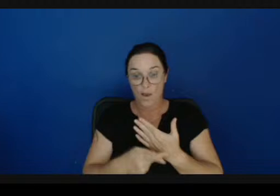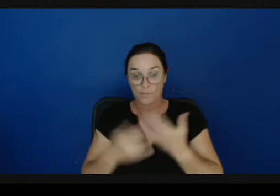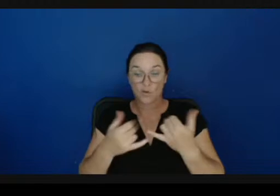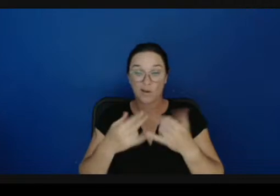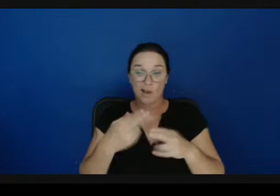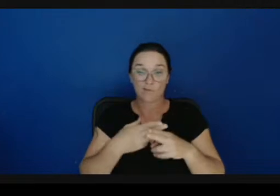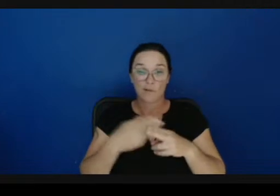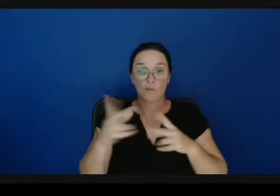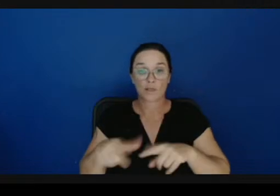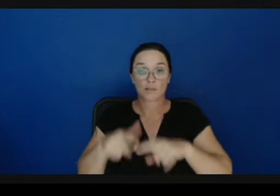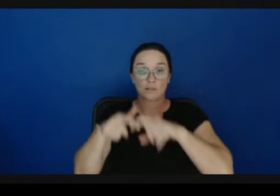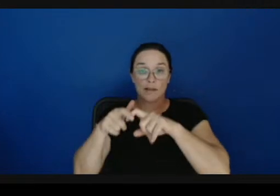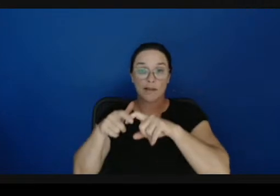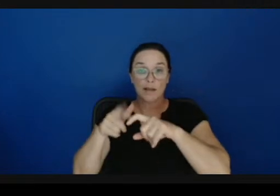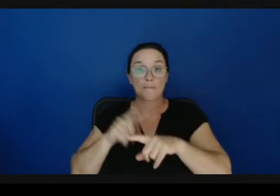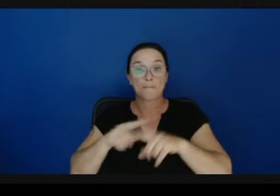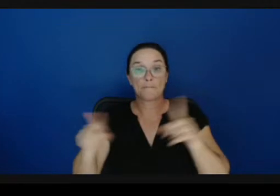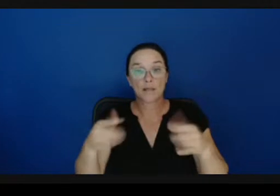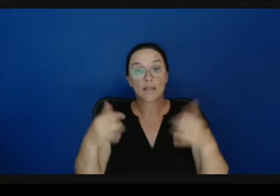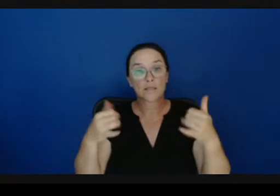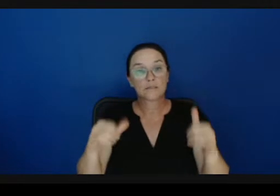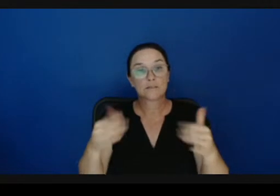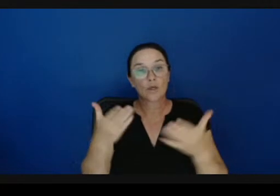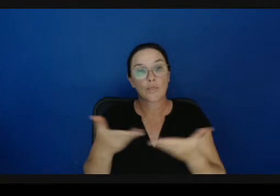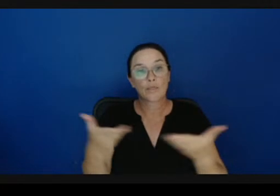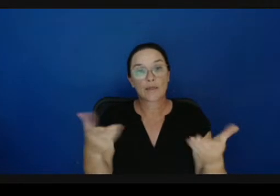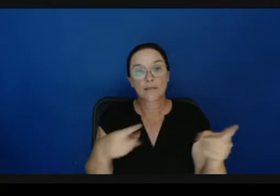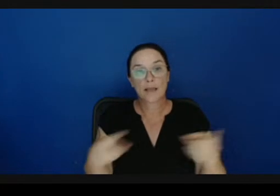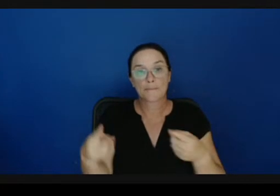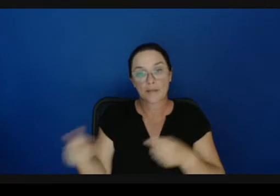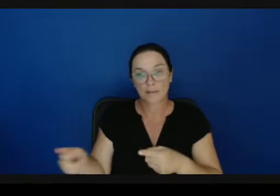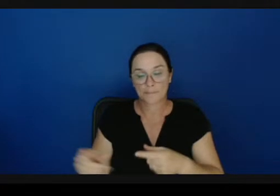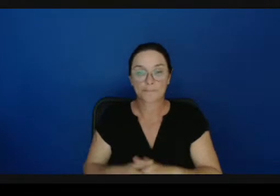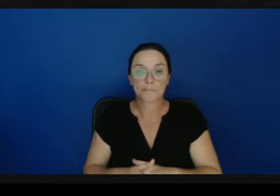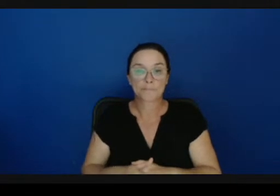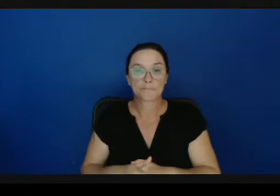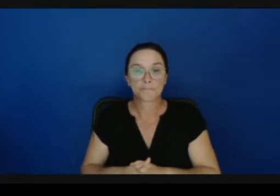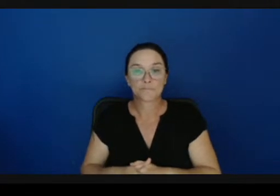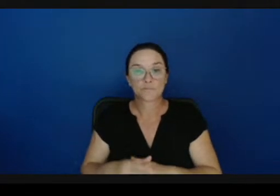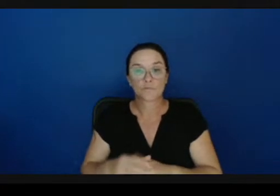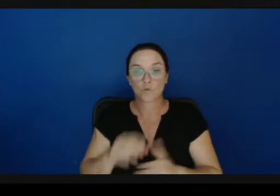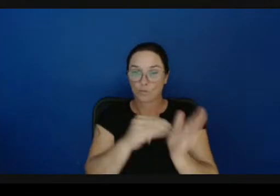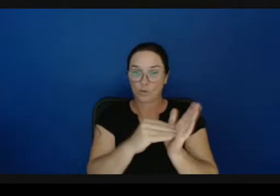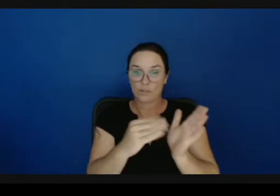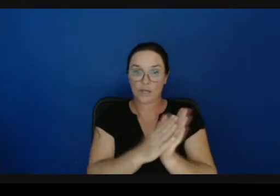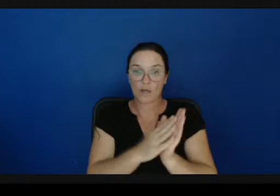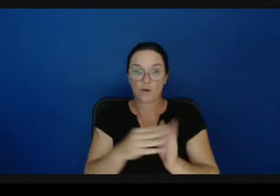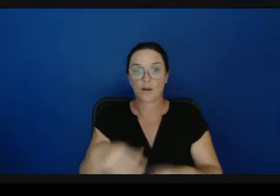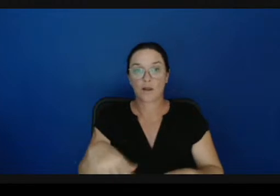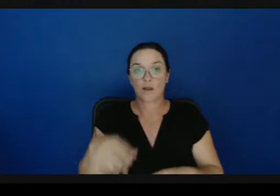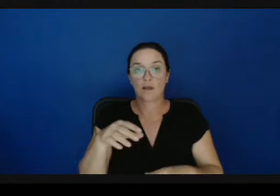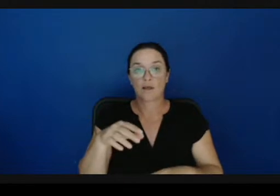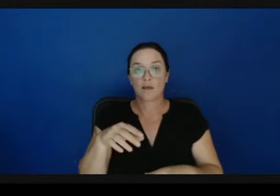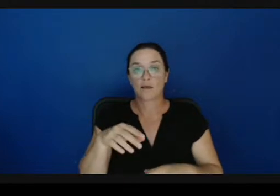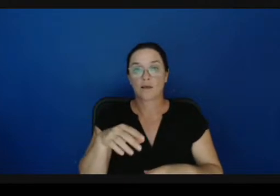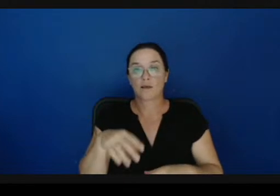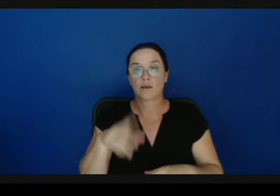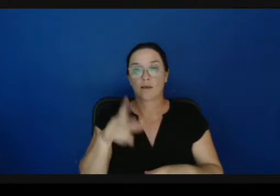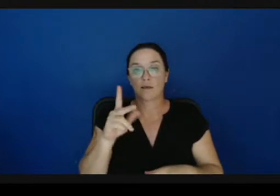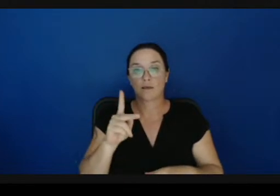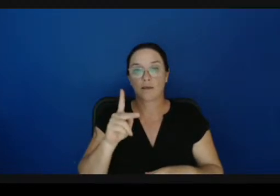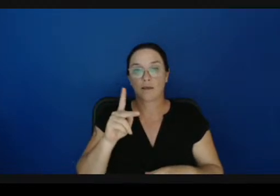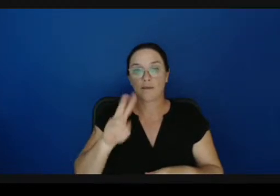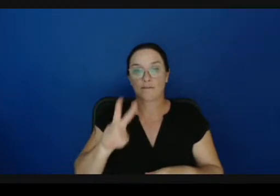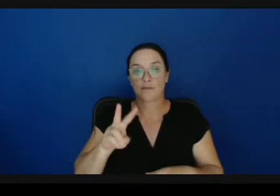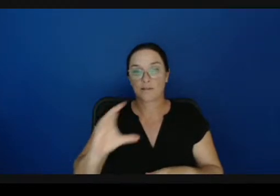suspended. But there is still stuff going on up there. So make that note. KFC closes 5 p.m. on